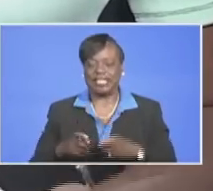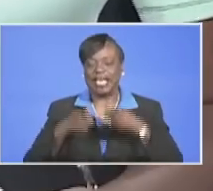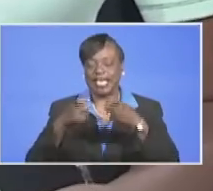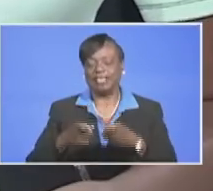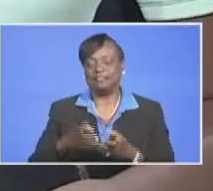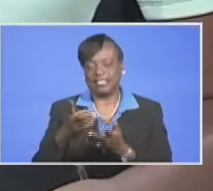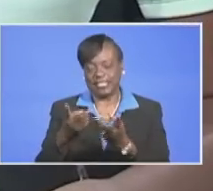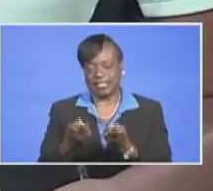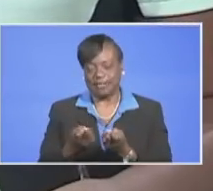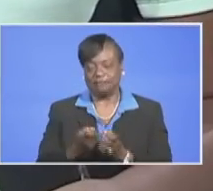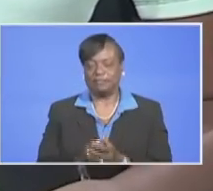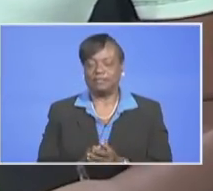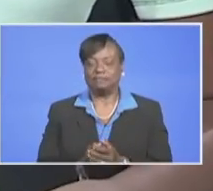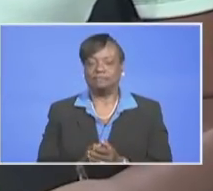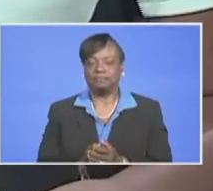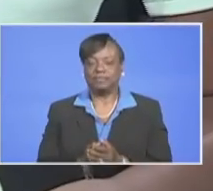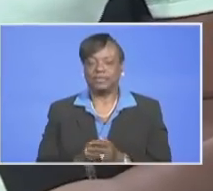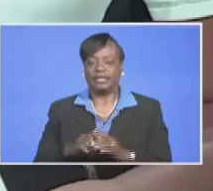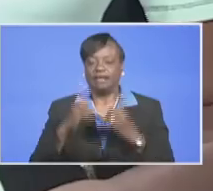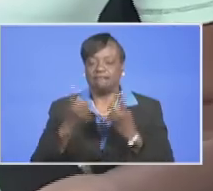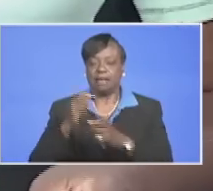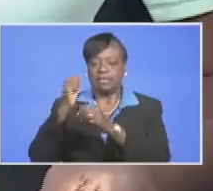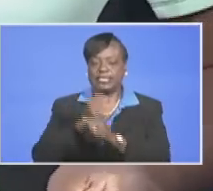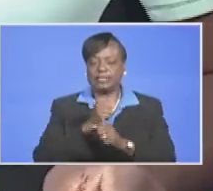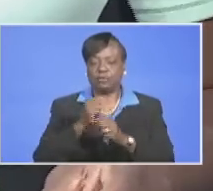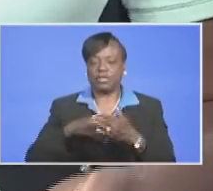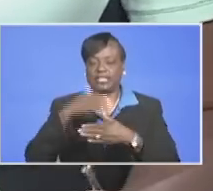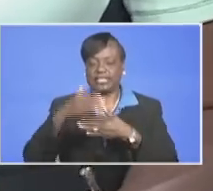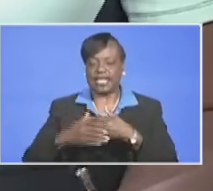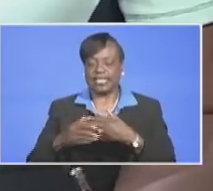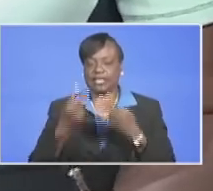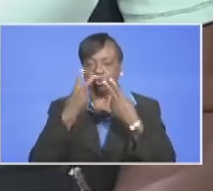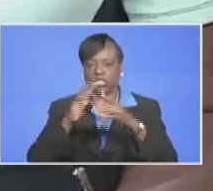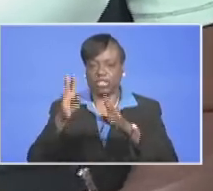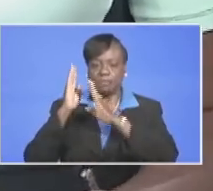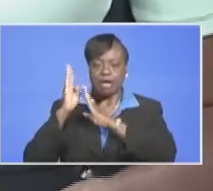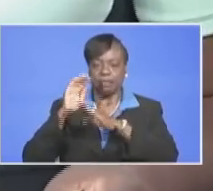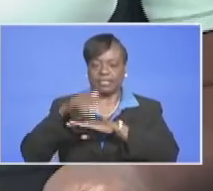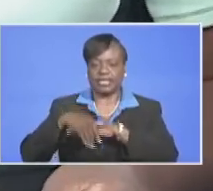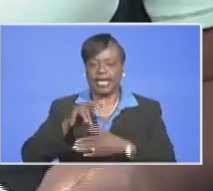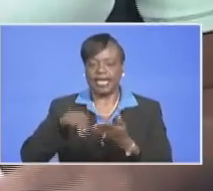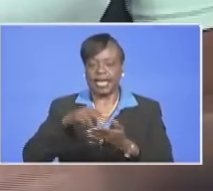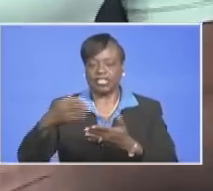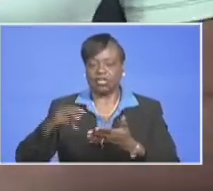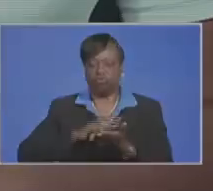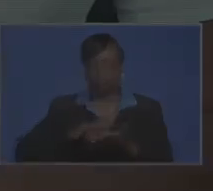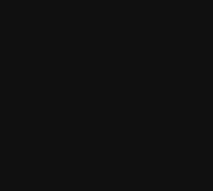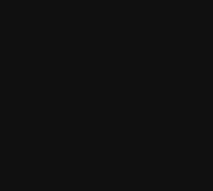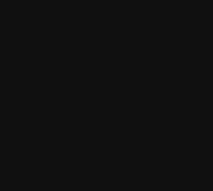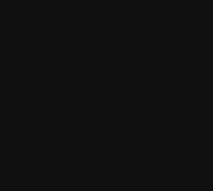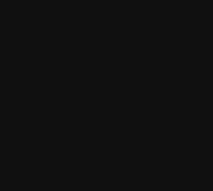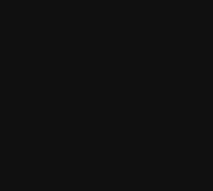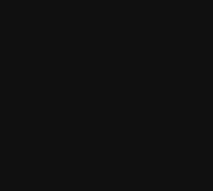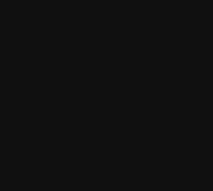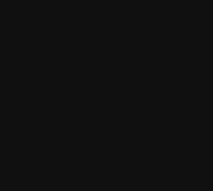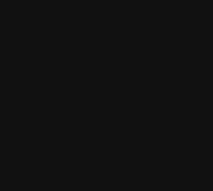deserved. Family Island weather and sports is up next. You're watching the Bahamas Tonight, the National Report.